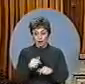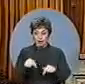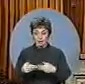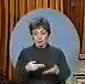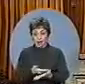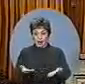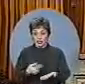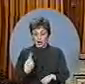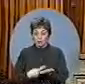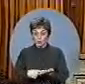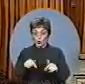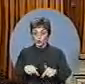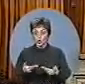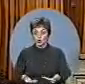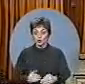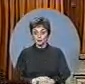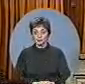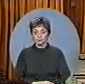finally...